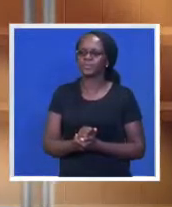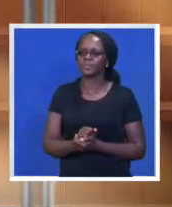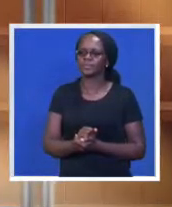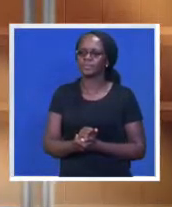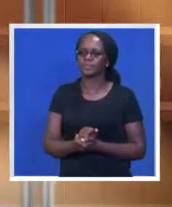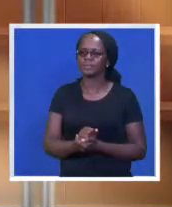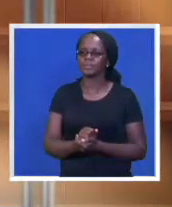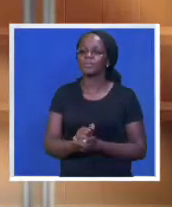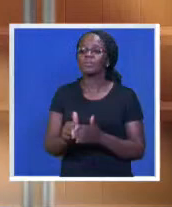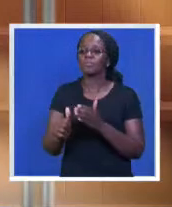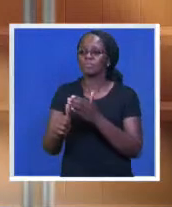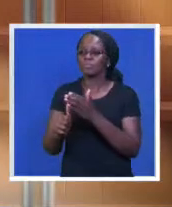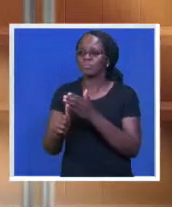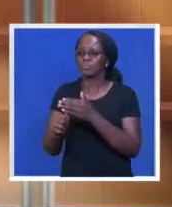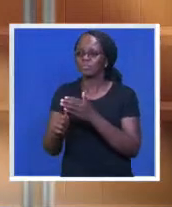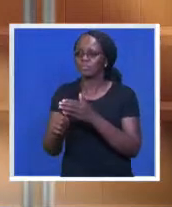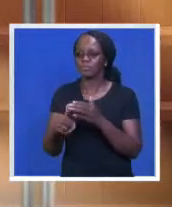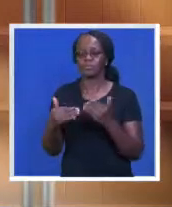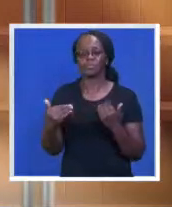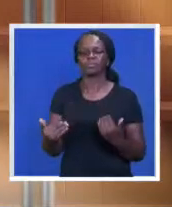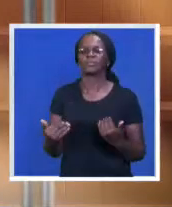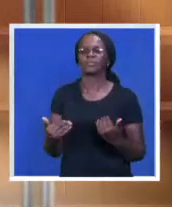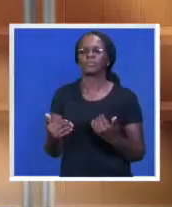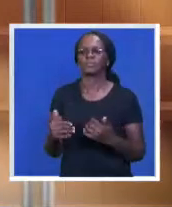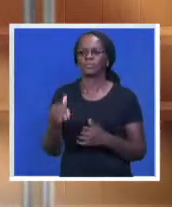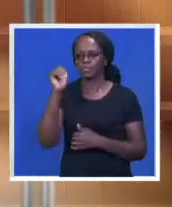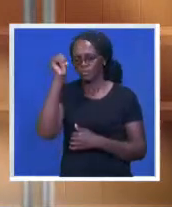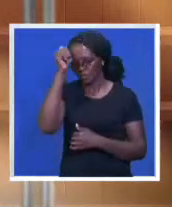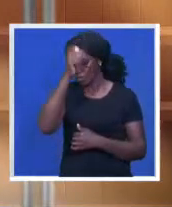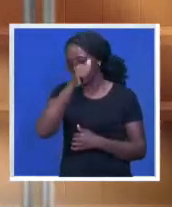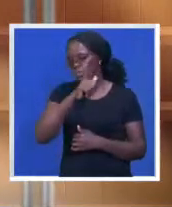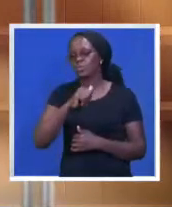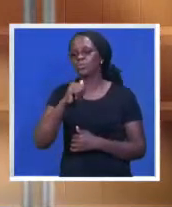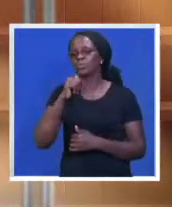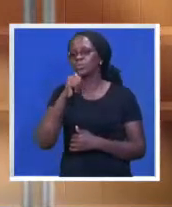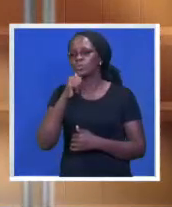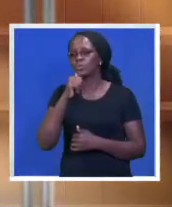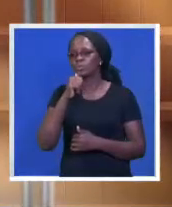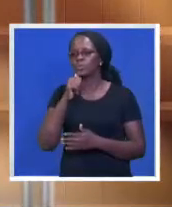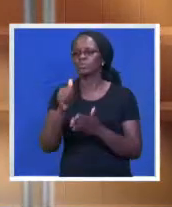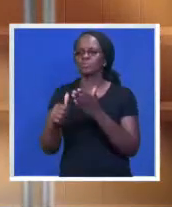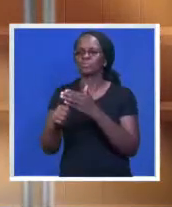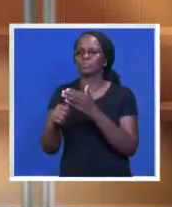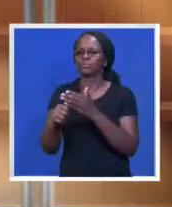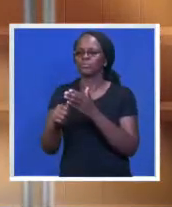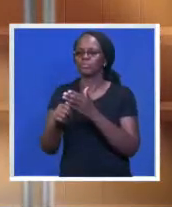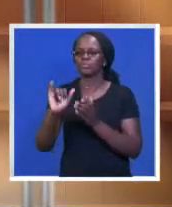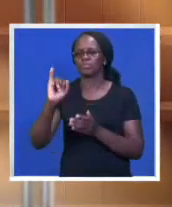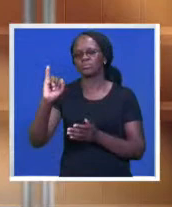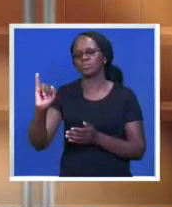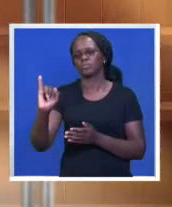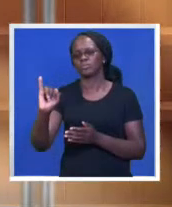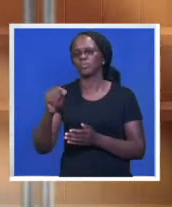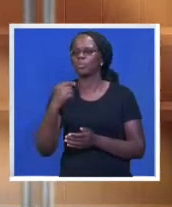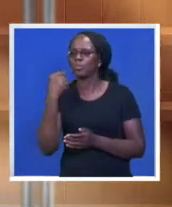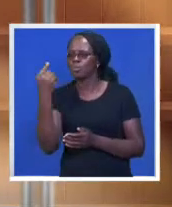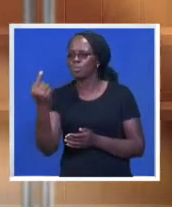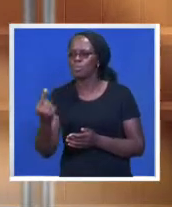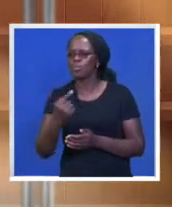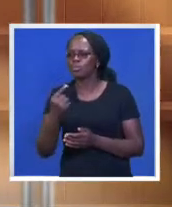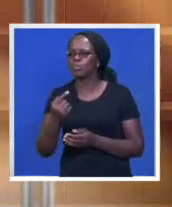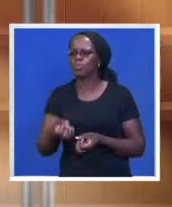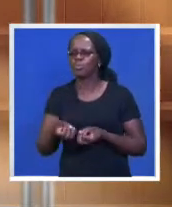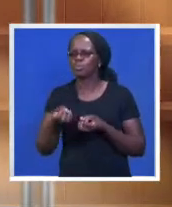Now, here are the answers. God is the answer for number 1. The question was, who gave people